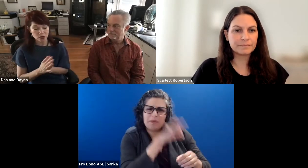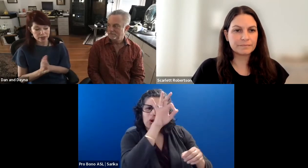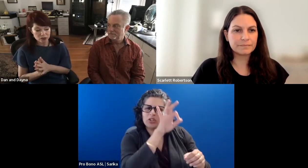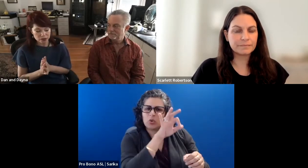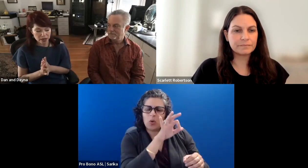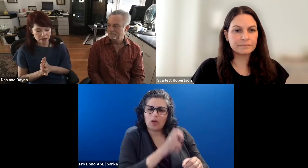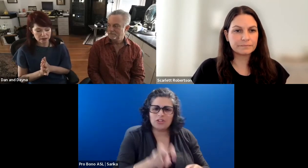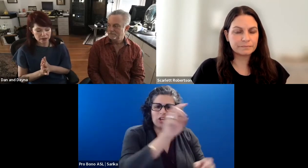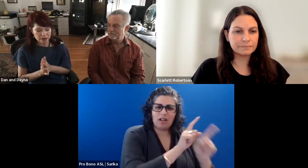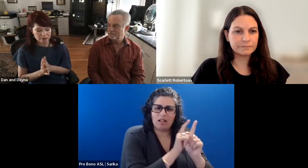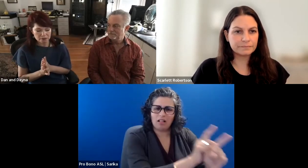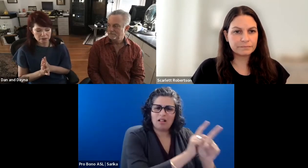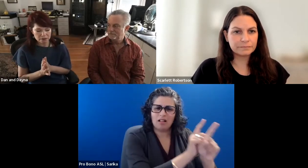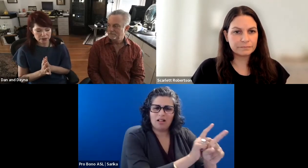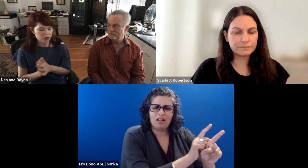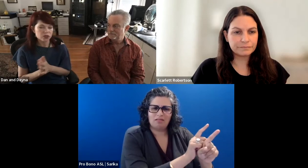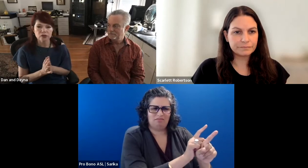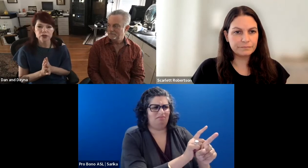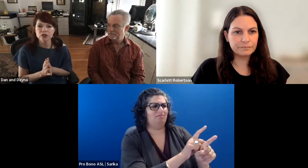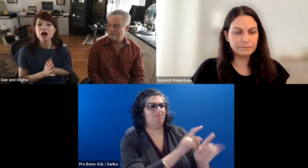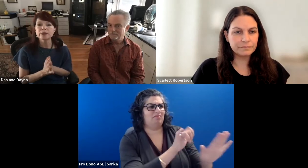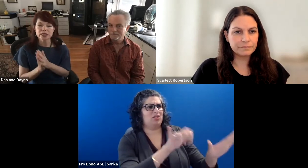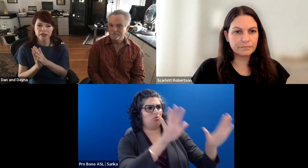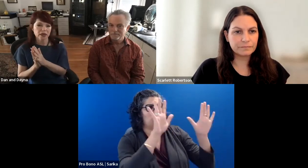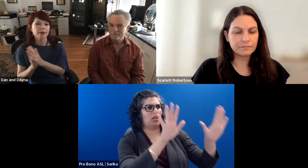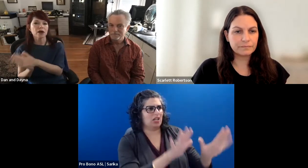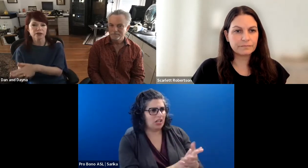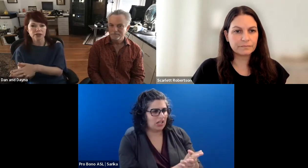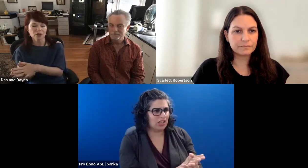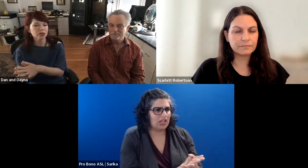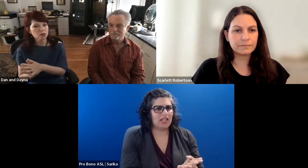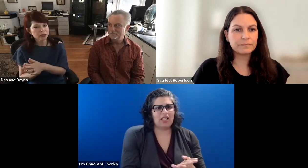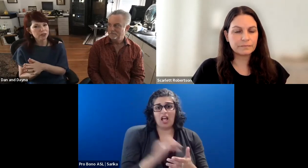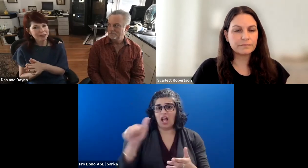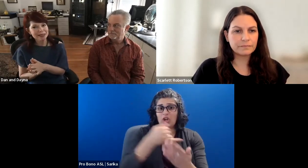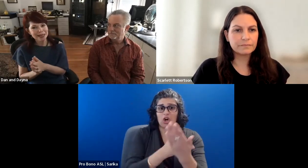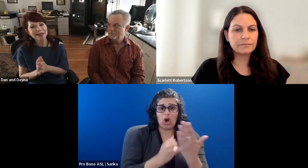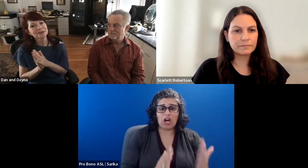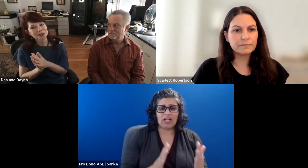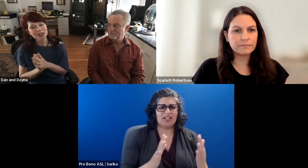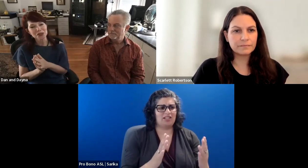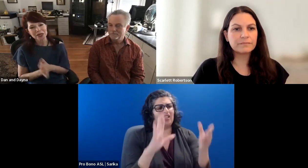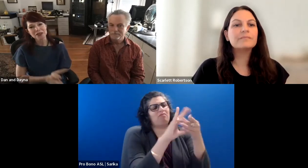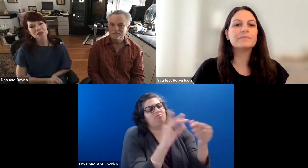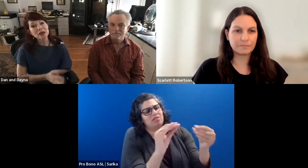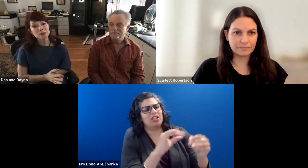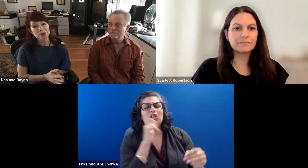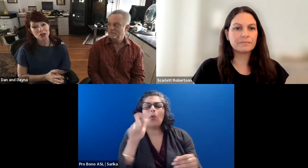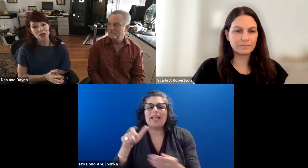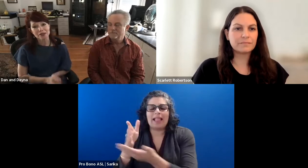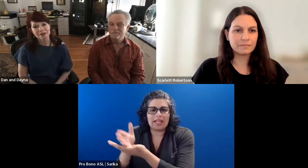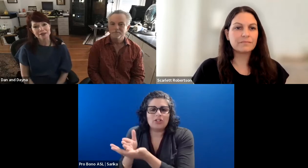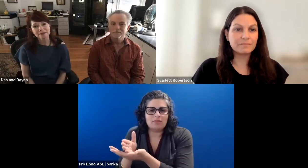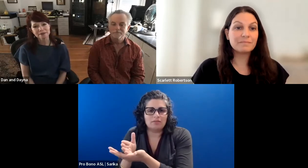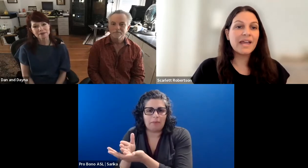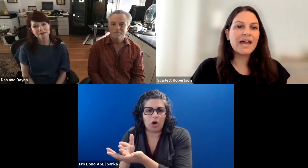It's great that you've got singer-songwriters commenting about the song, but you really don't need that verite strand." So that was a big